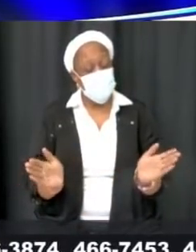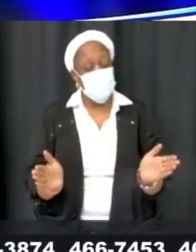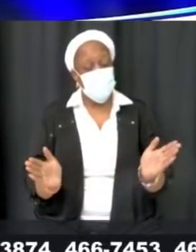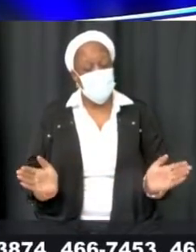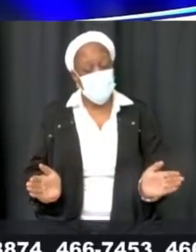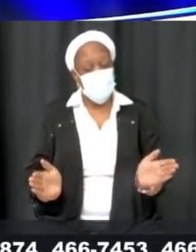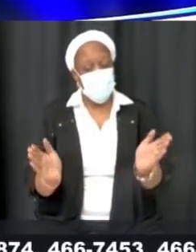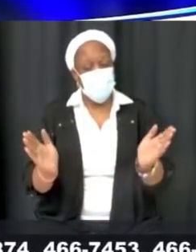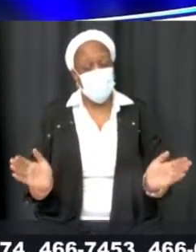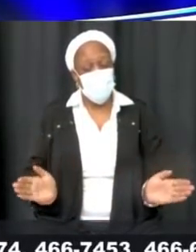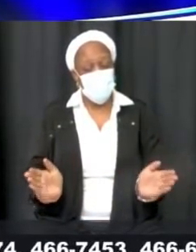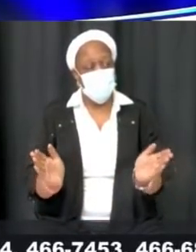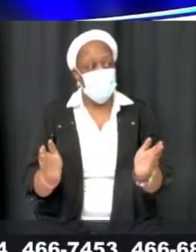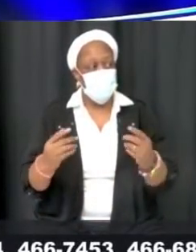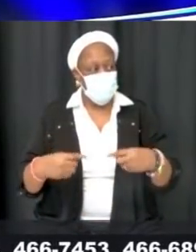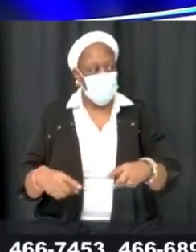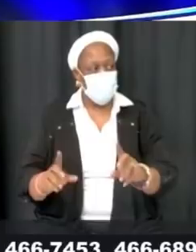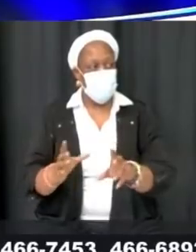be vaccinated.